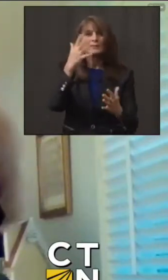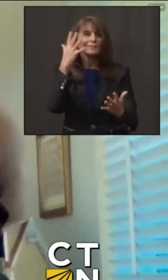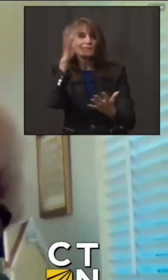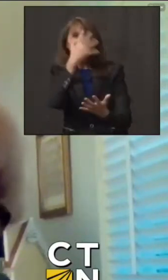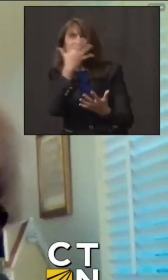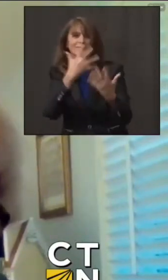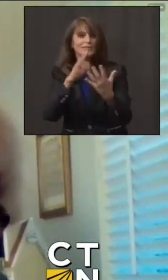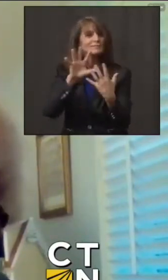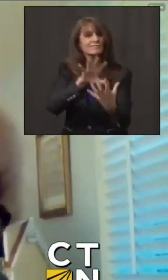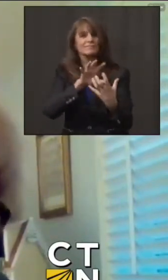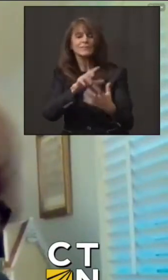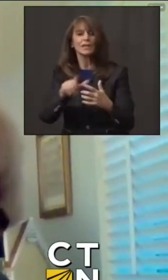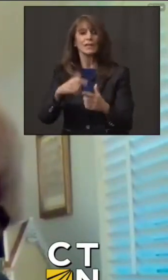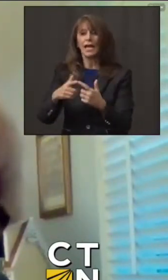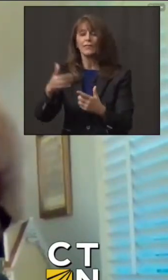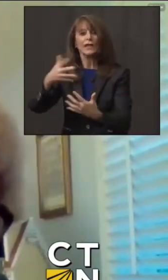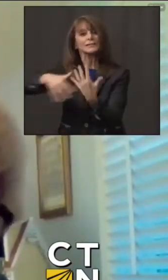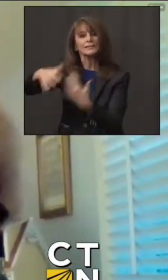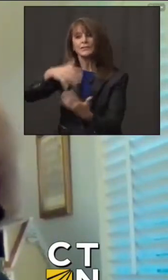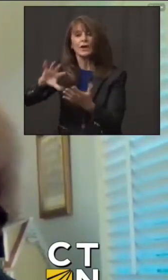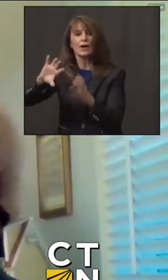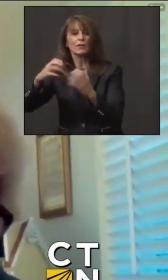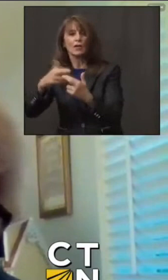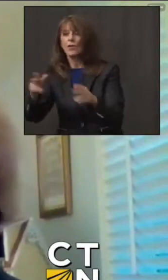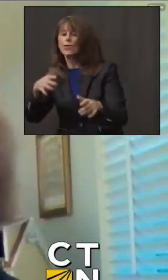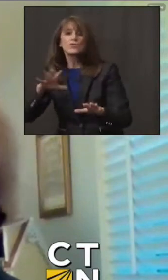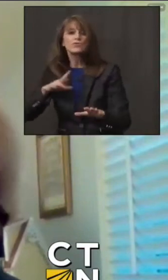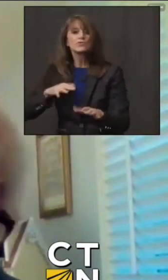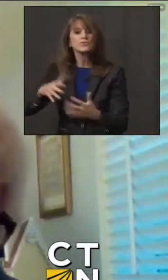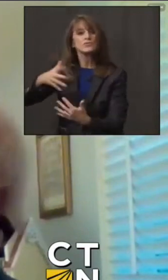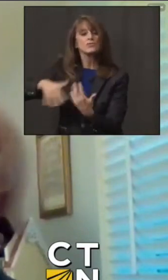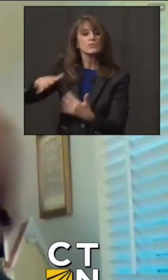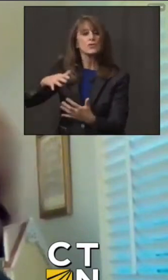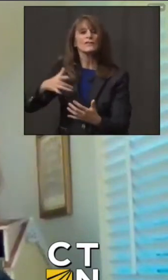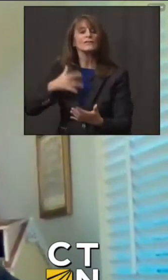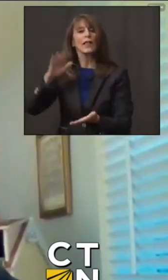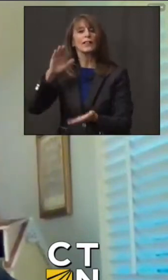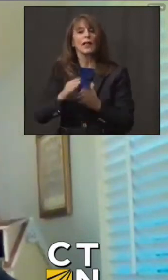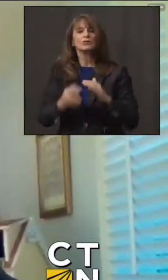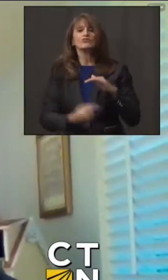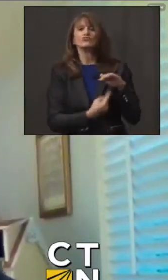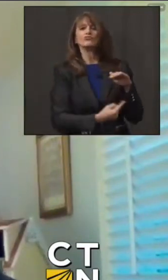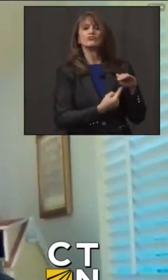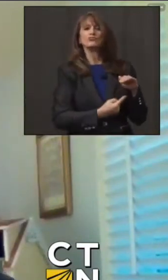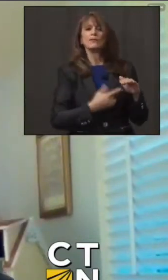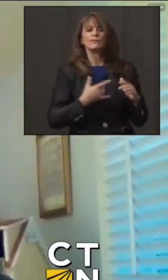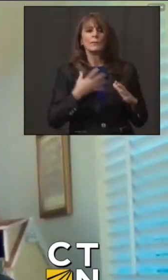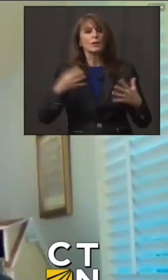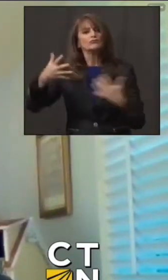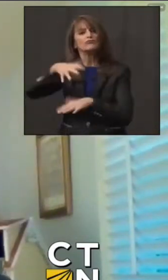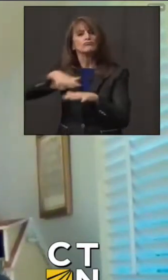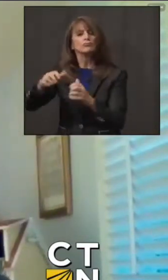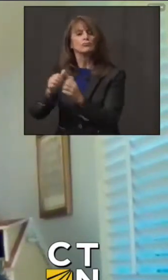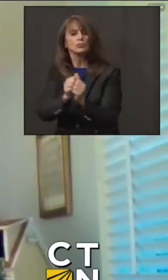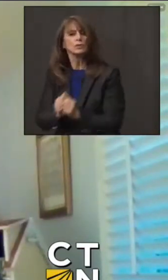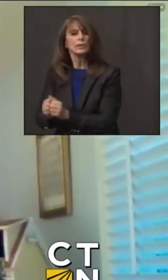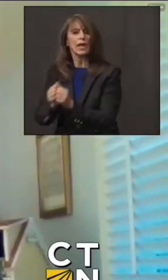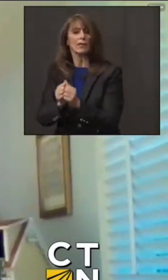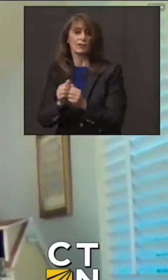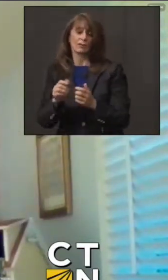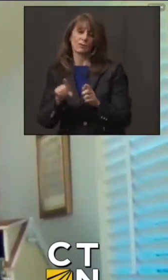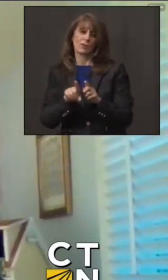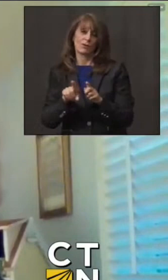the relationship with their fellow classmates. It cuts down on the isolation and some of the issues that